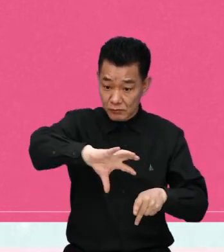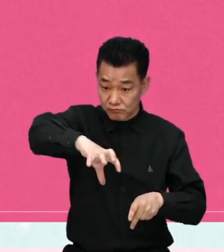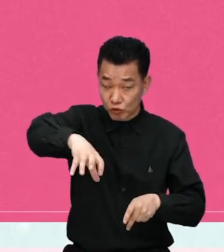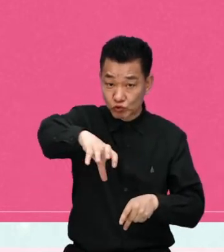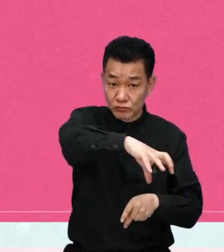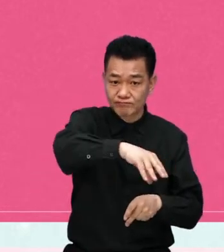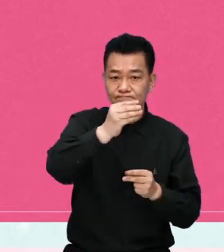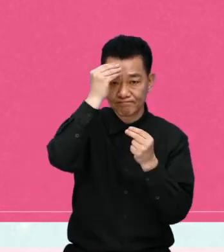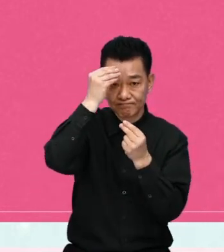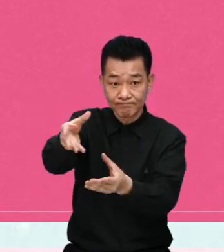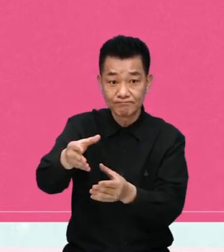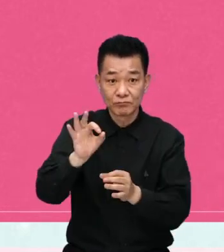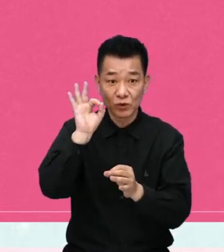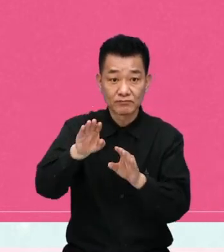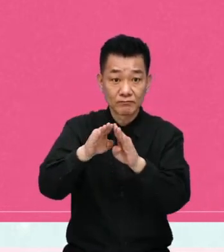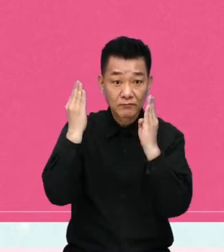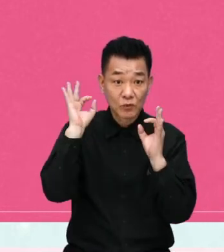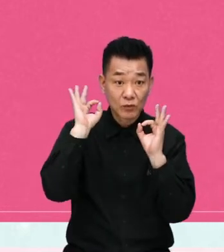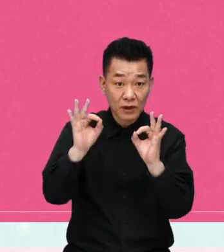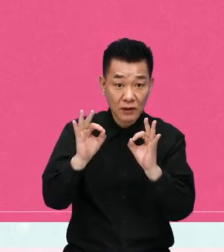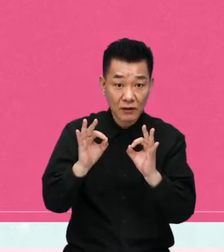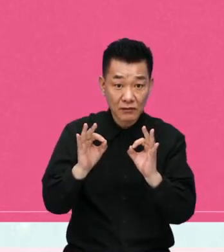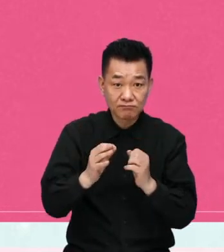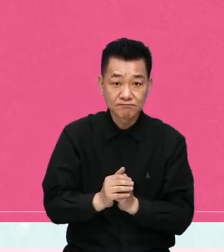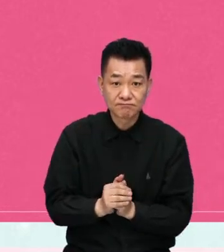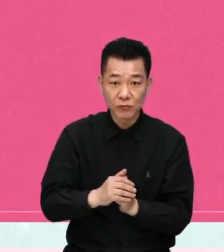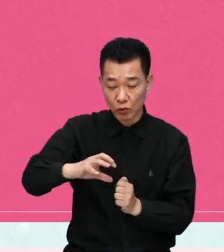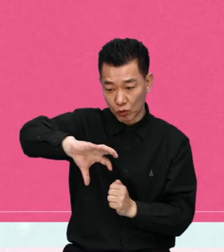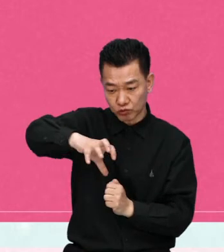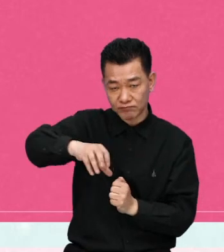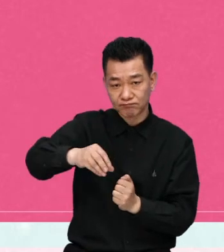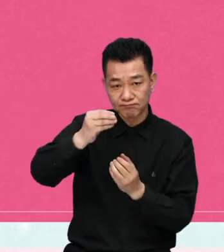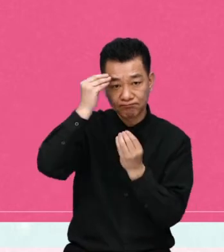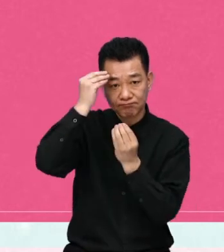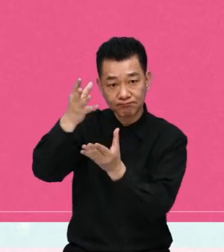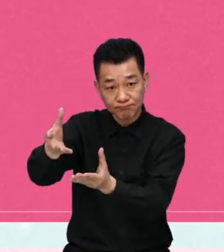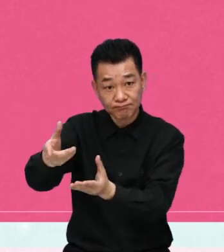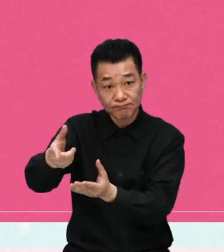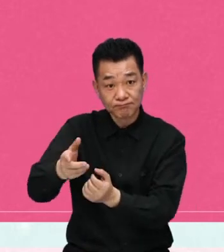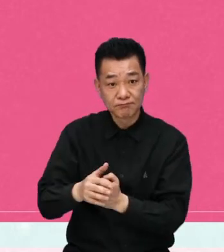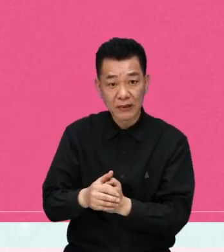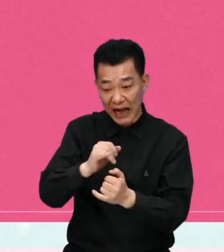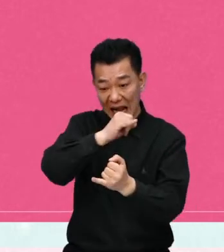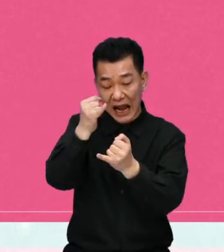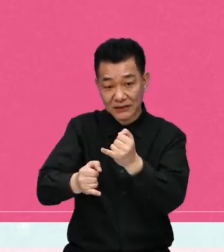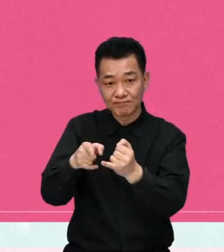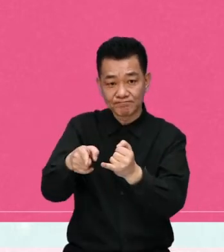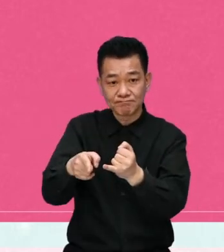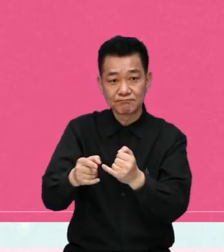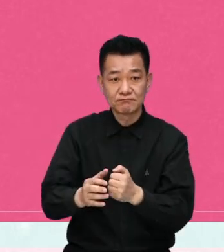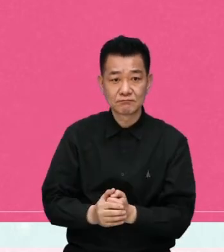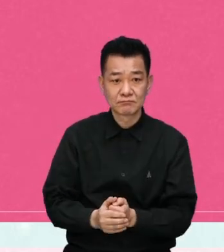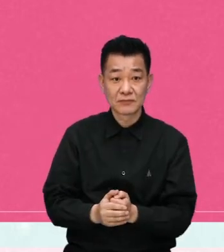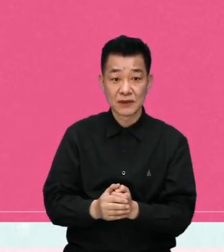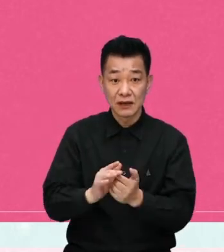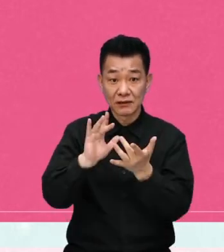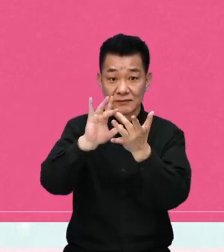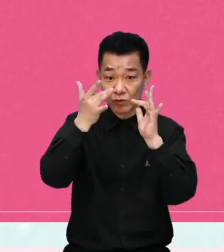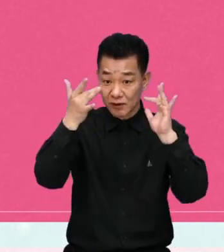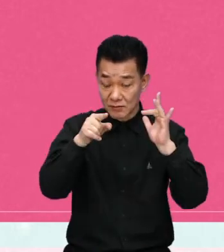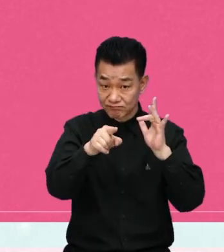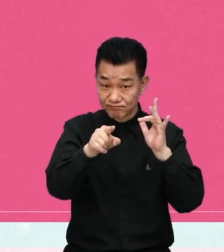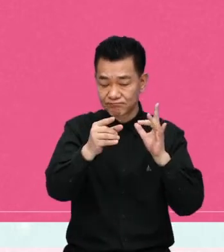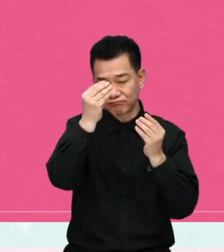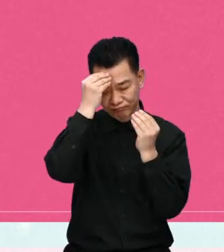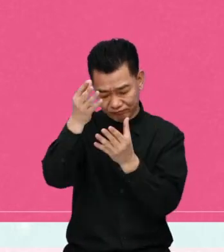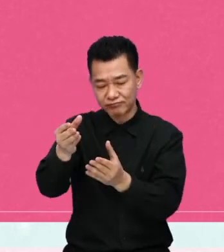party concerned, and its results are also made public through the website and sent to the petitioner and to the state party concerned